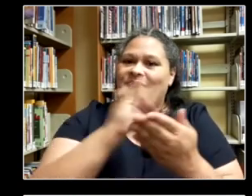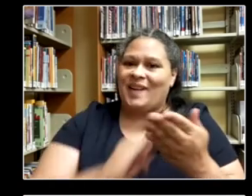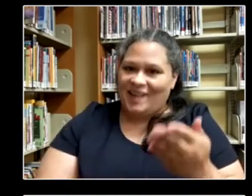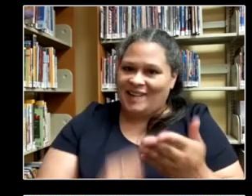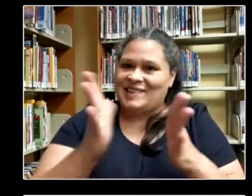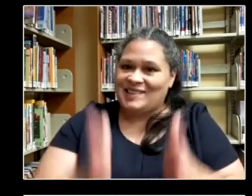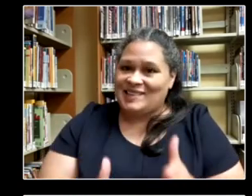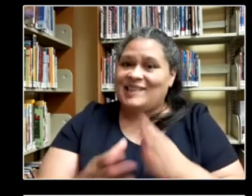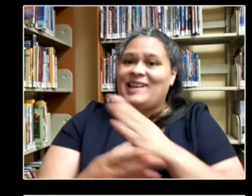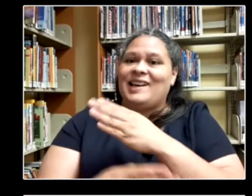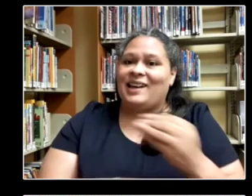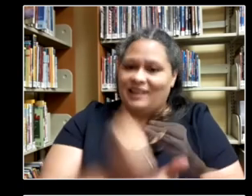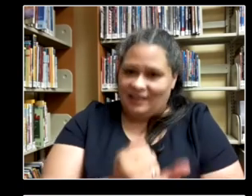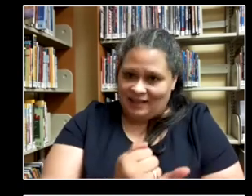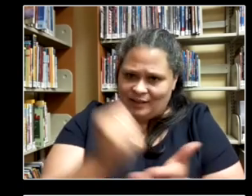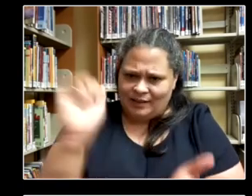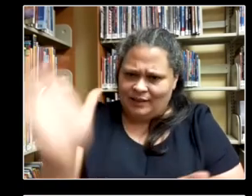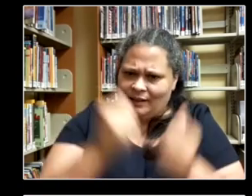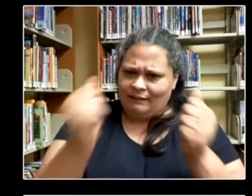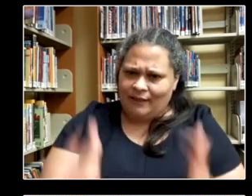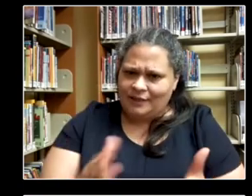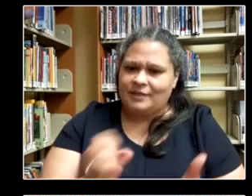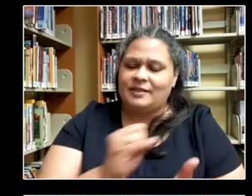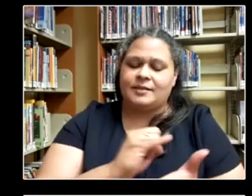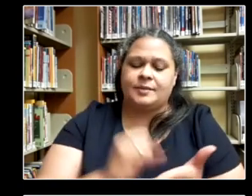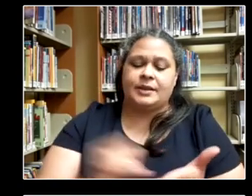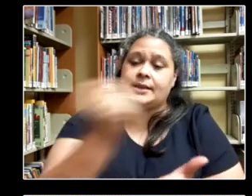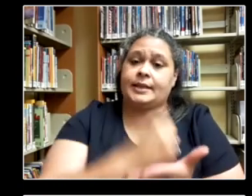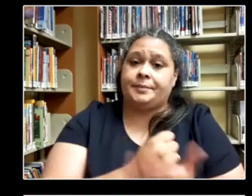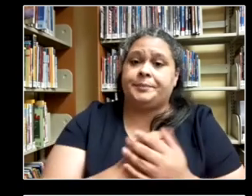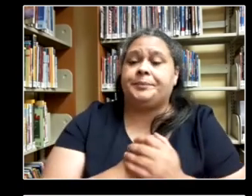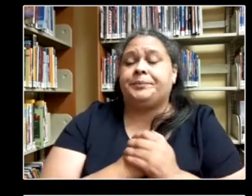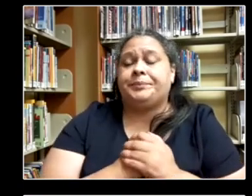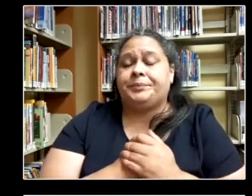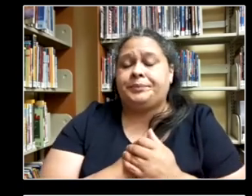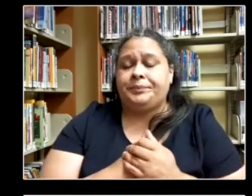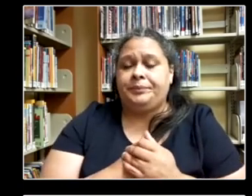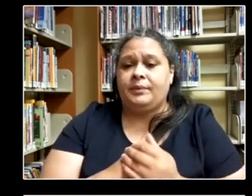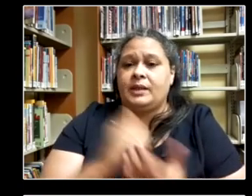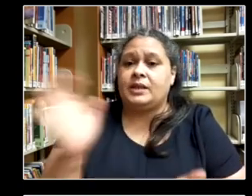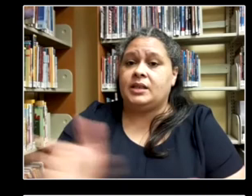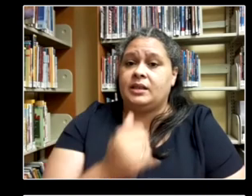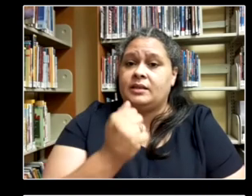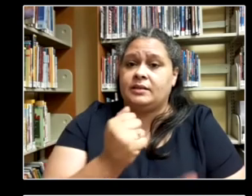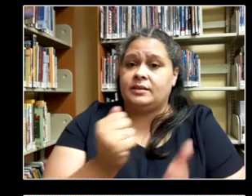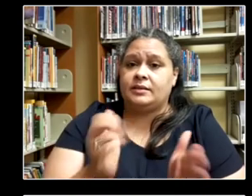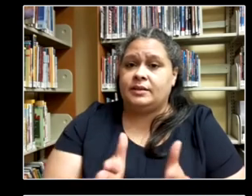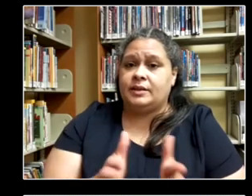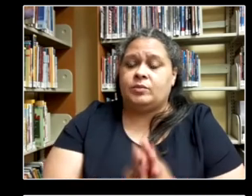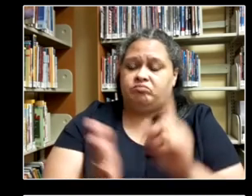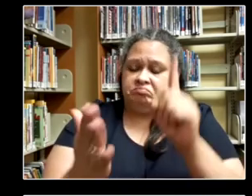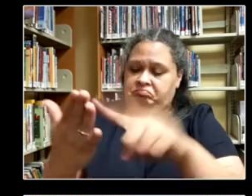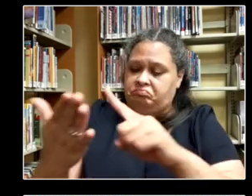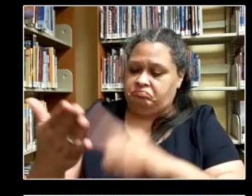their seals on their work of art. Chinese painting collectors add their seals to create a record of the work in their